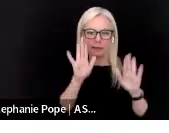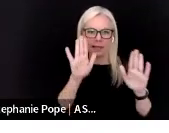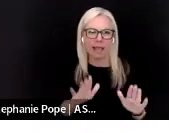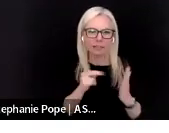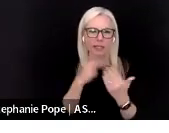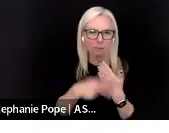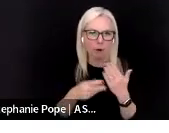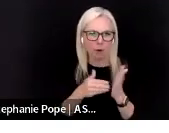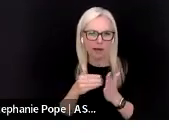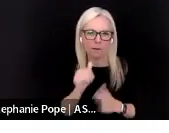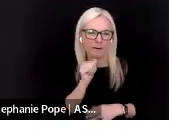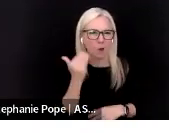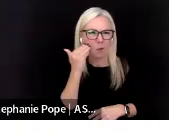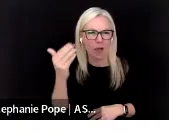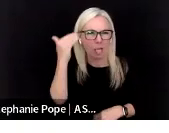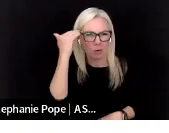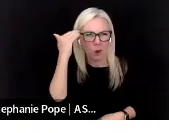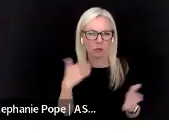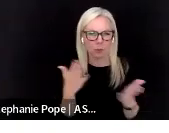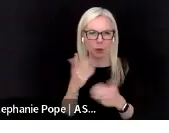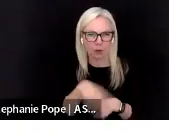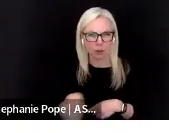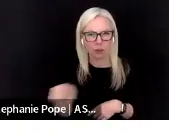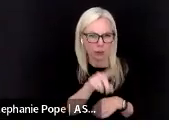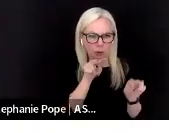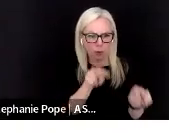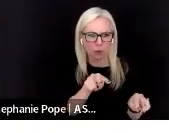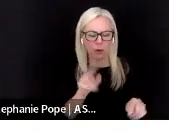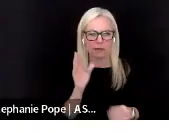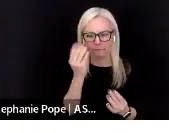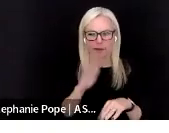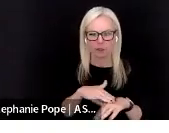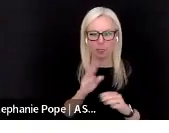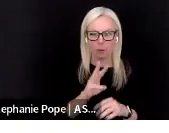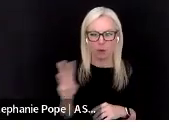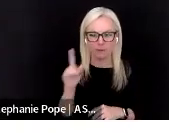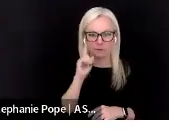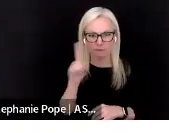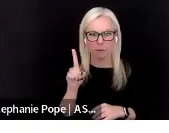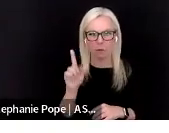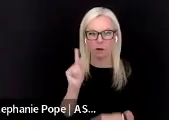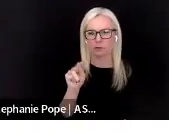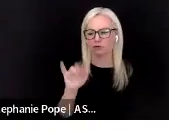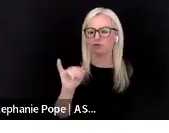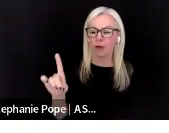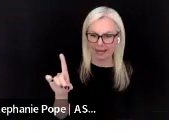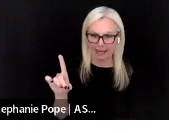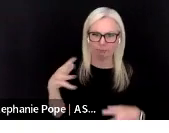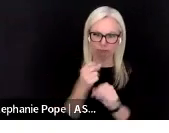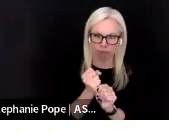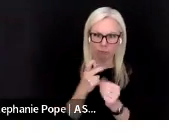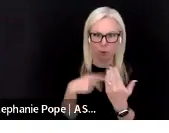that is often not well known, but encourage all of you to take a look at the information on our website about the TRADE program, which is really a goal